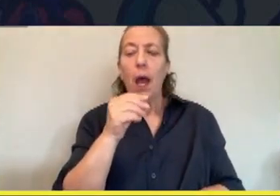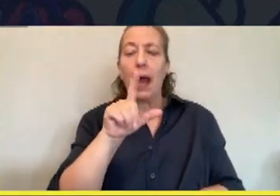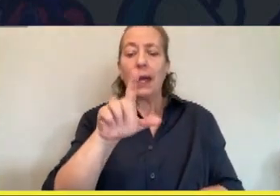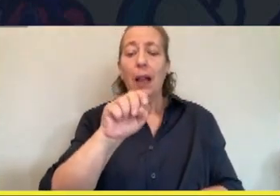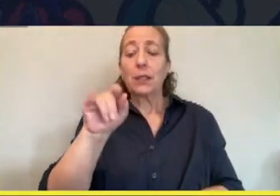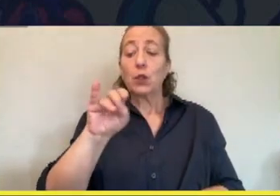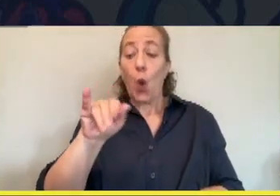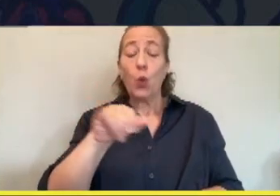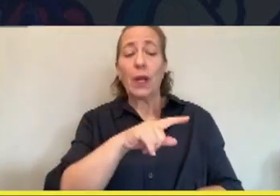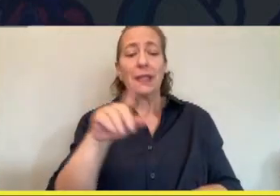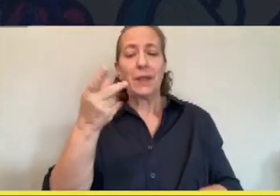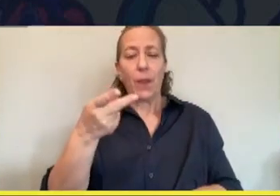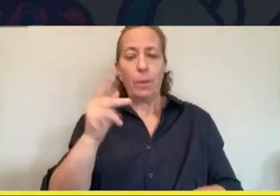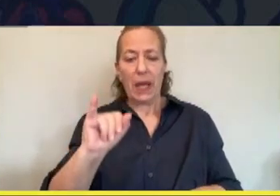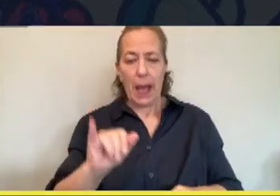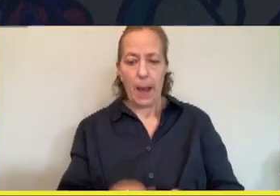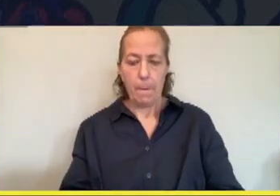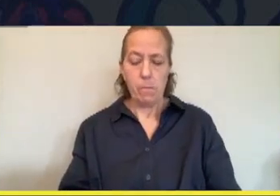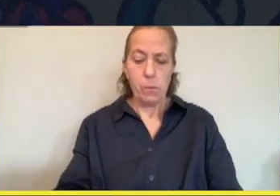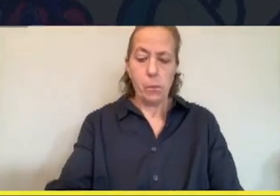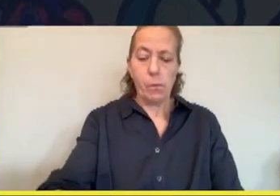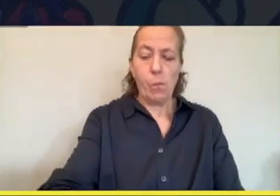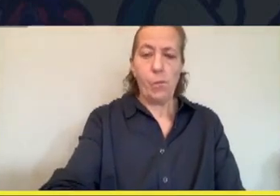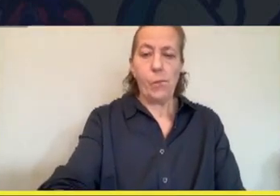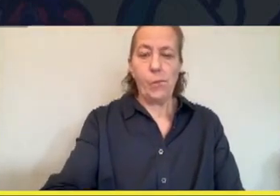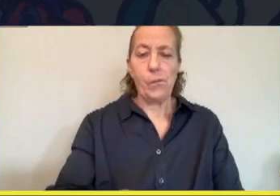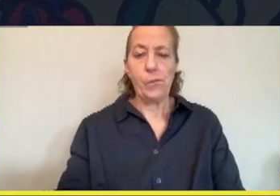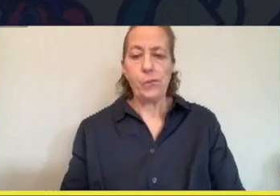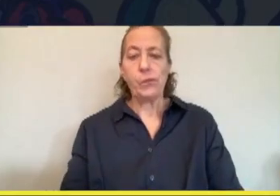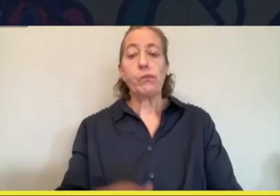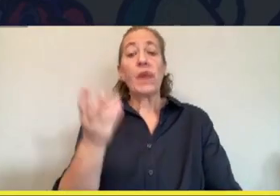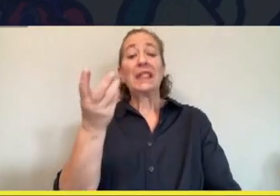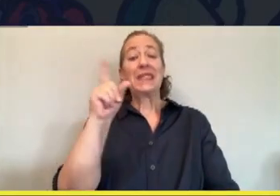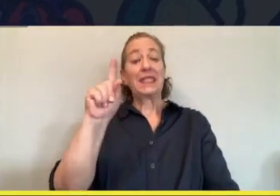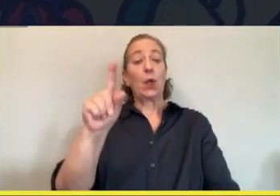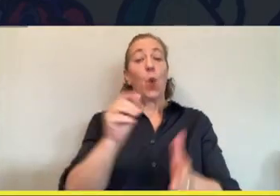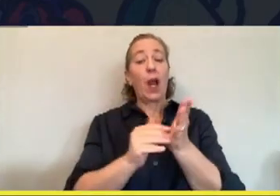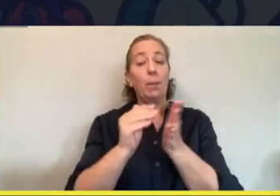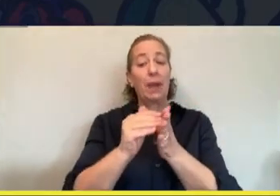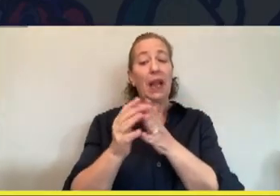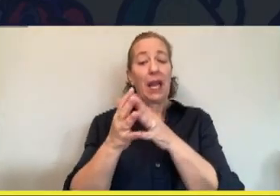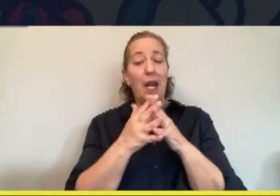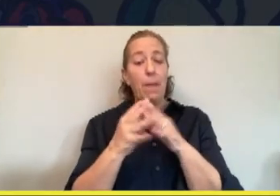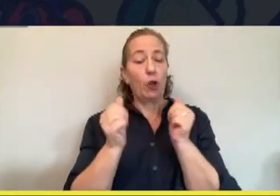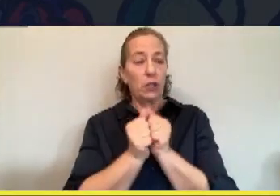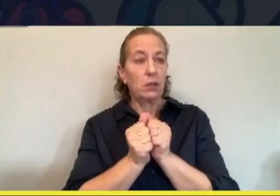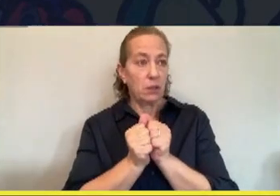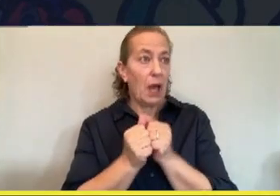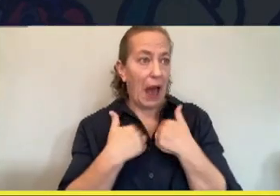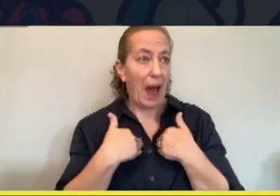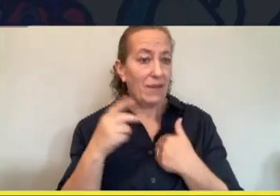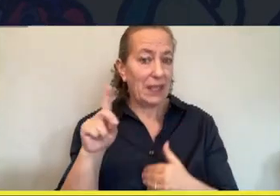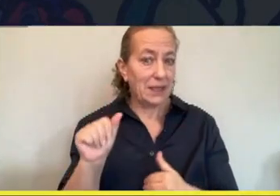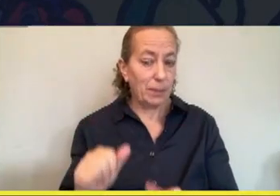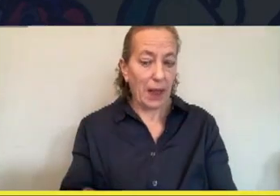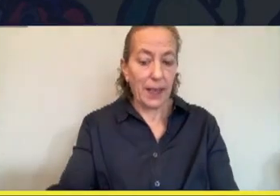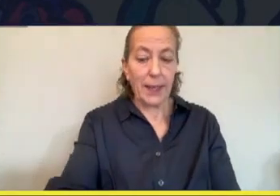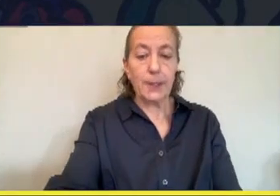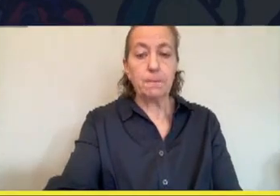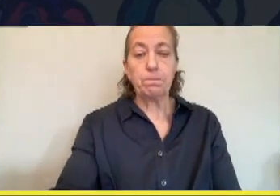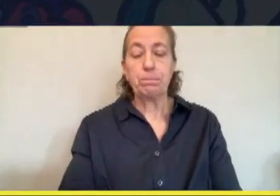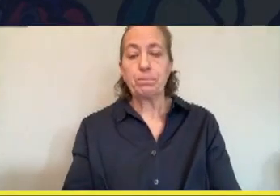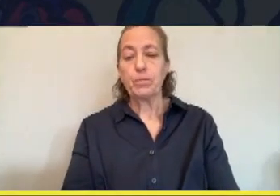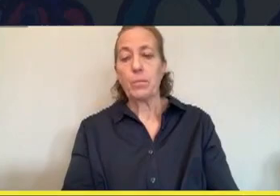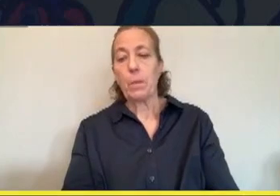So as we've stated already, more than 61 million Americans have a disability. Next slide. And